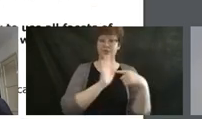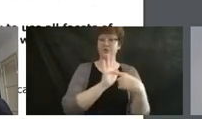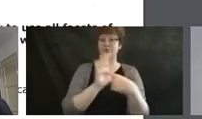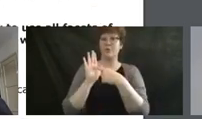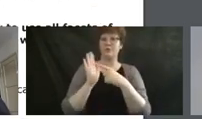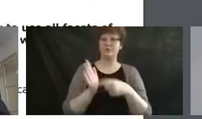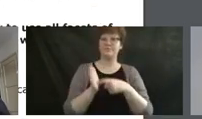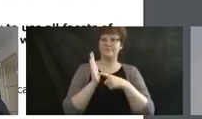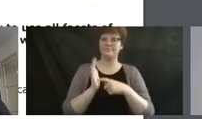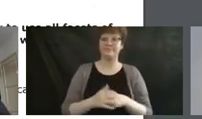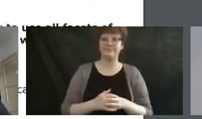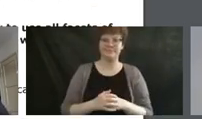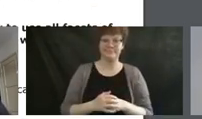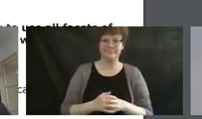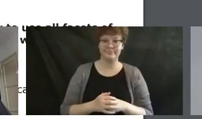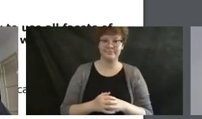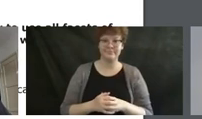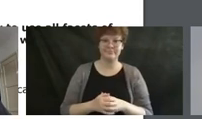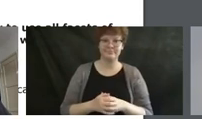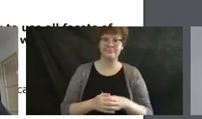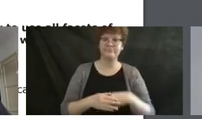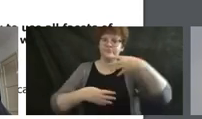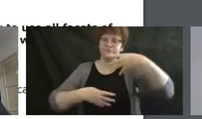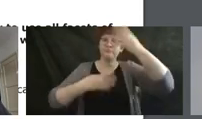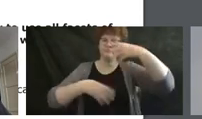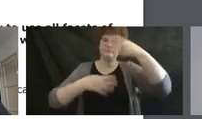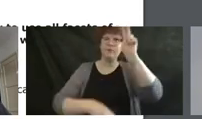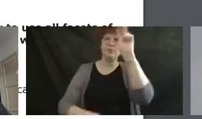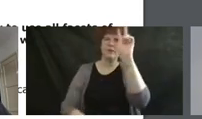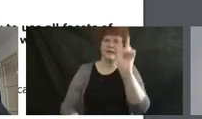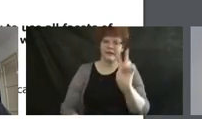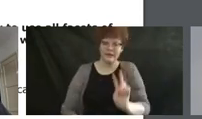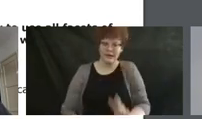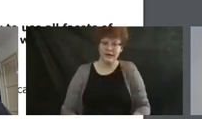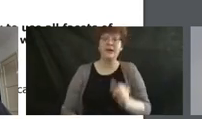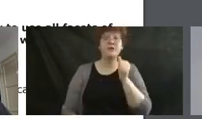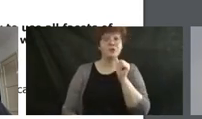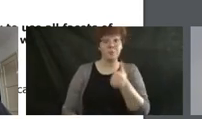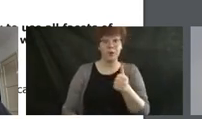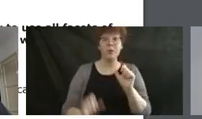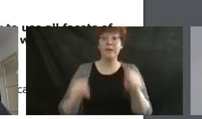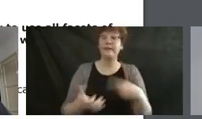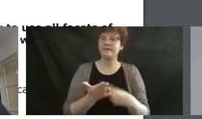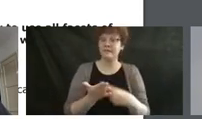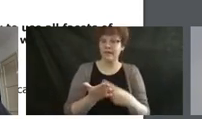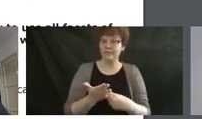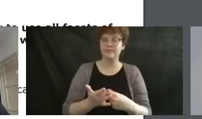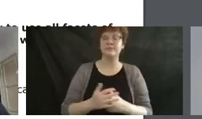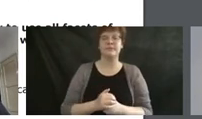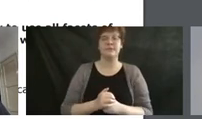and look at them, and we can talk about this more tomorrow if you'd like. But I think they're